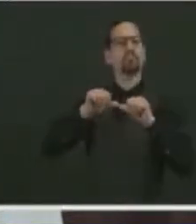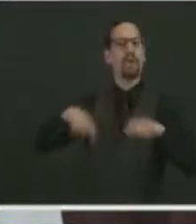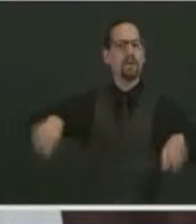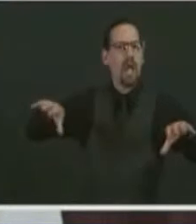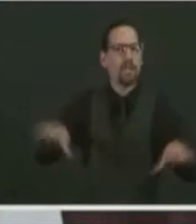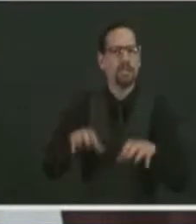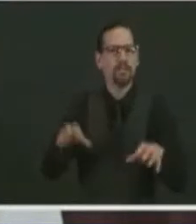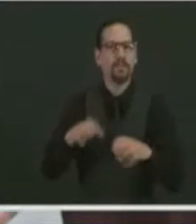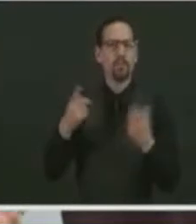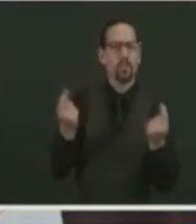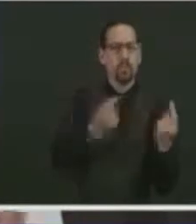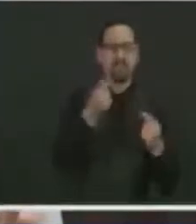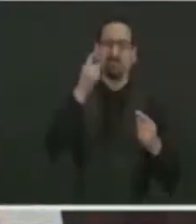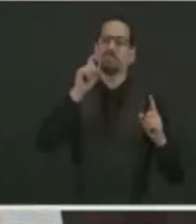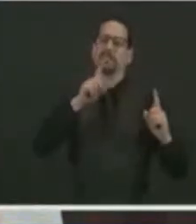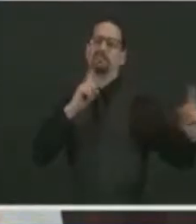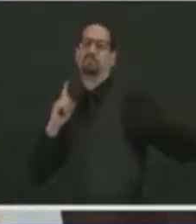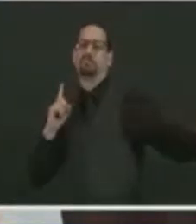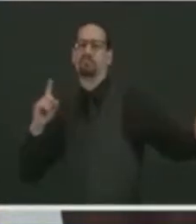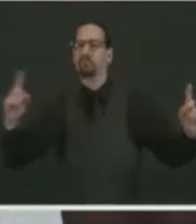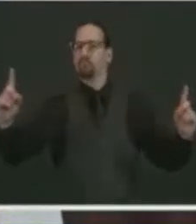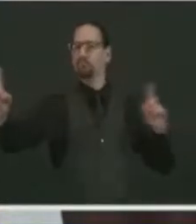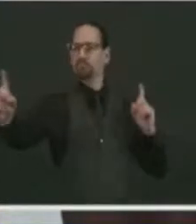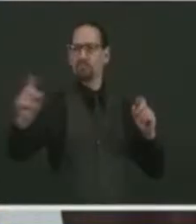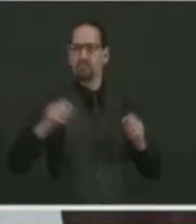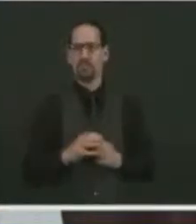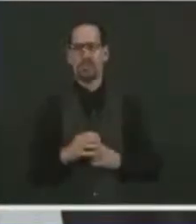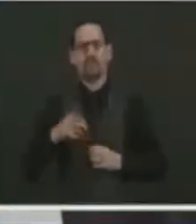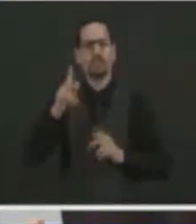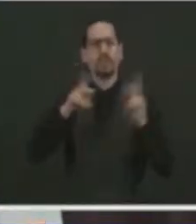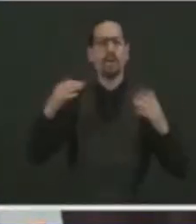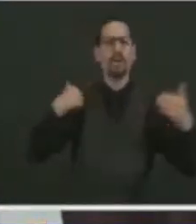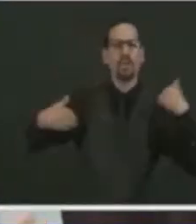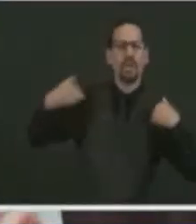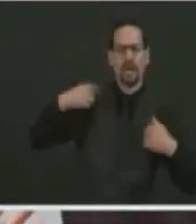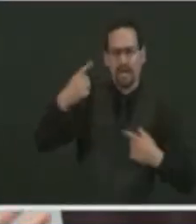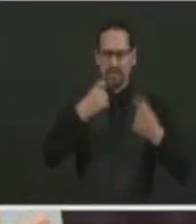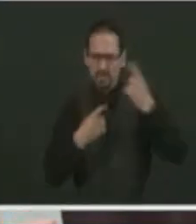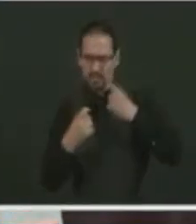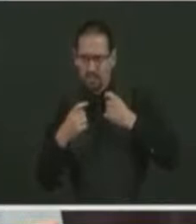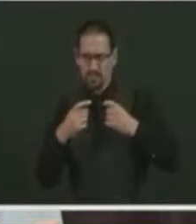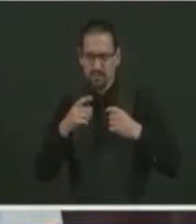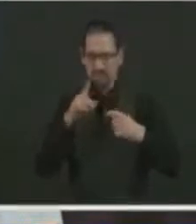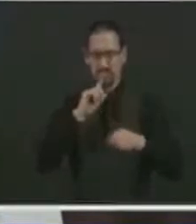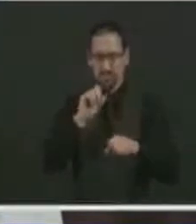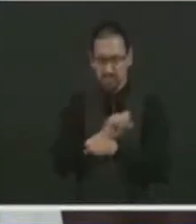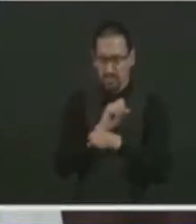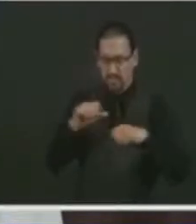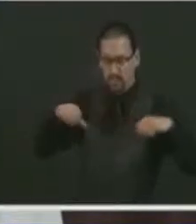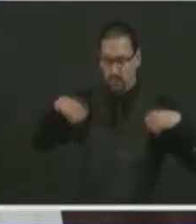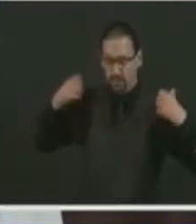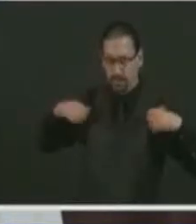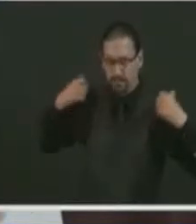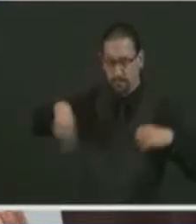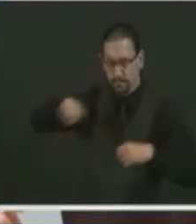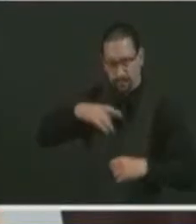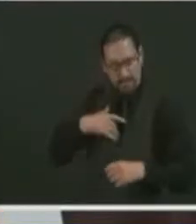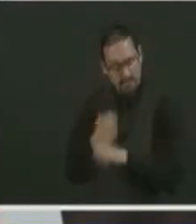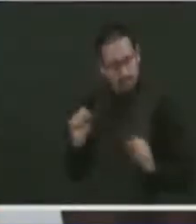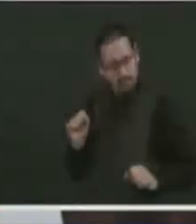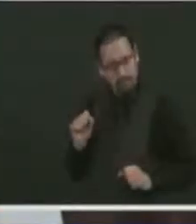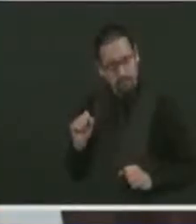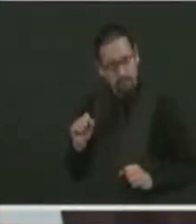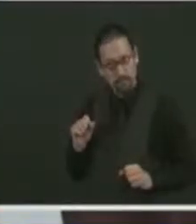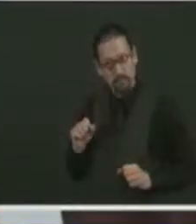will you go to a gym? I don't personally go to a gym, but I would, which is to say I would feel safe. A lot of people are asking